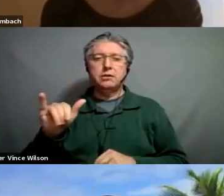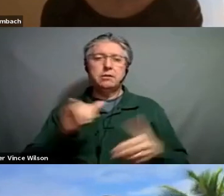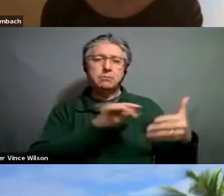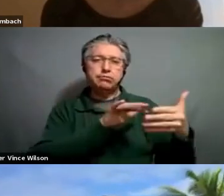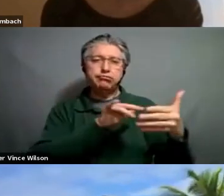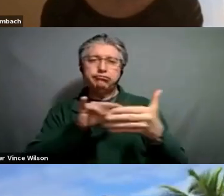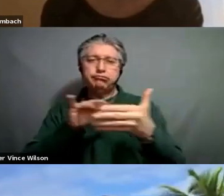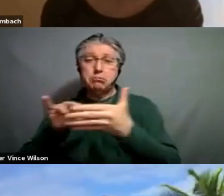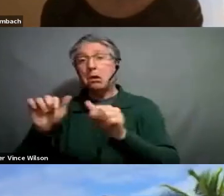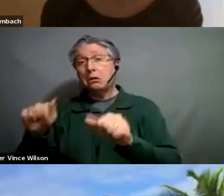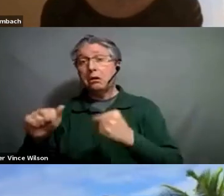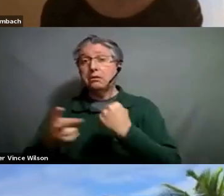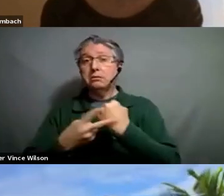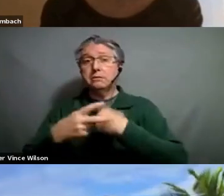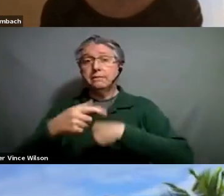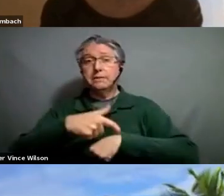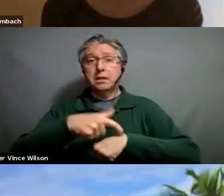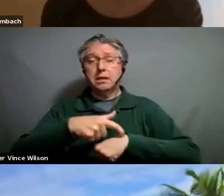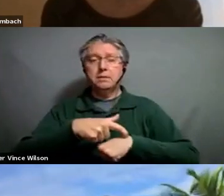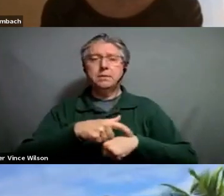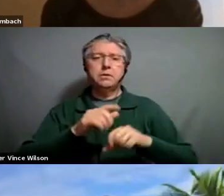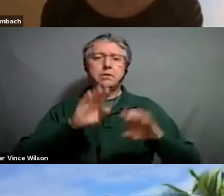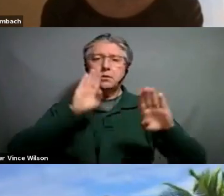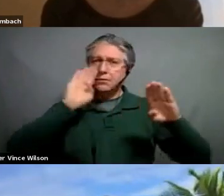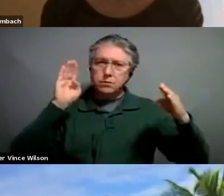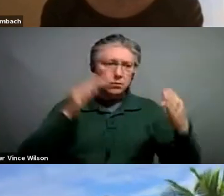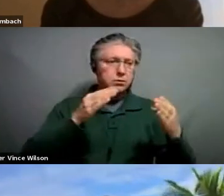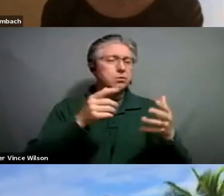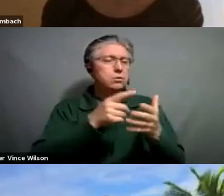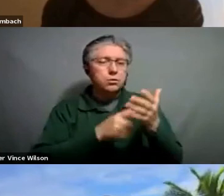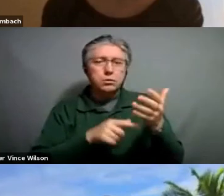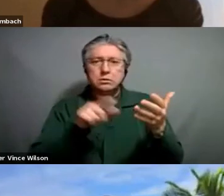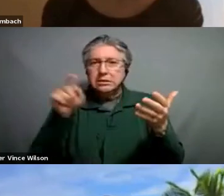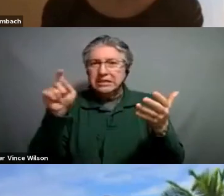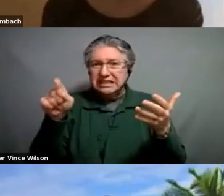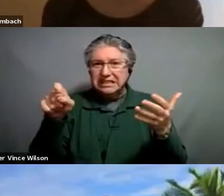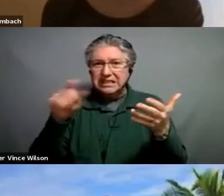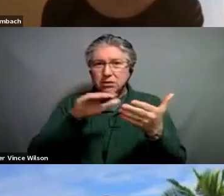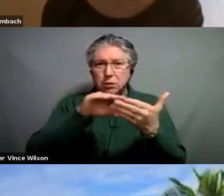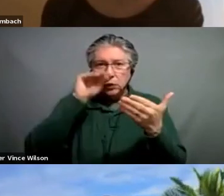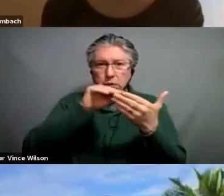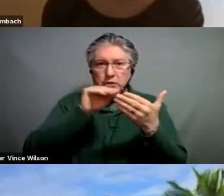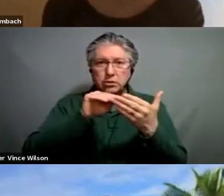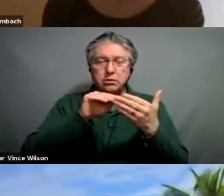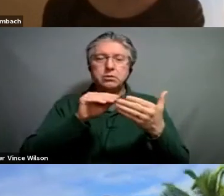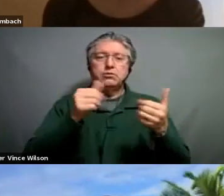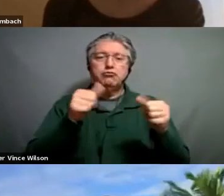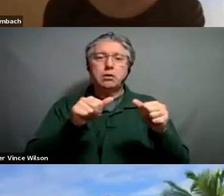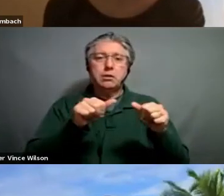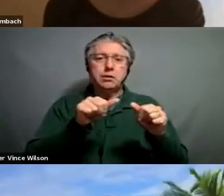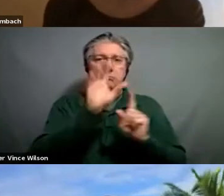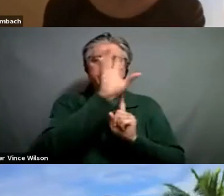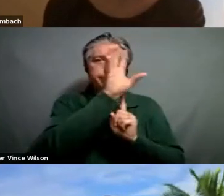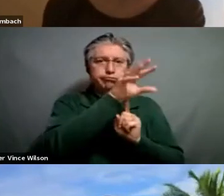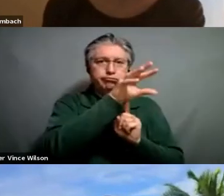So that can also be faster because you can focus on what it is you're looking for and yeah, try to